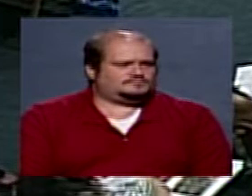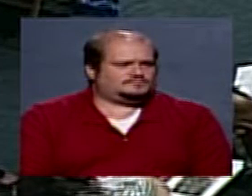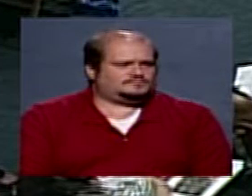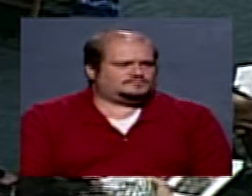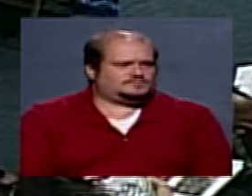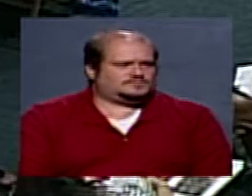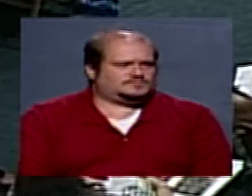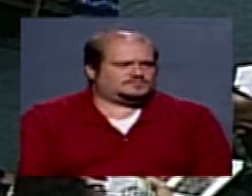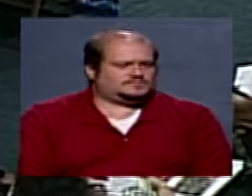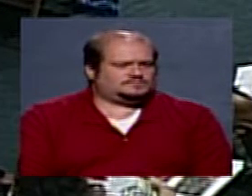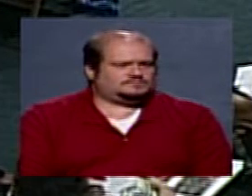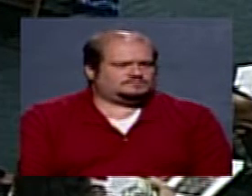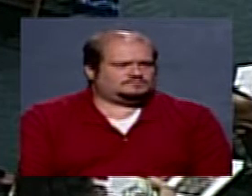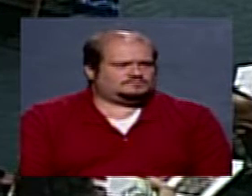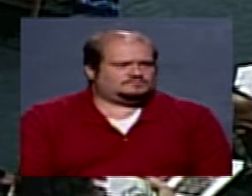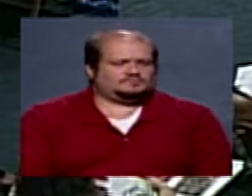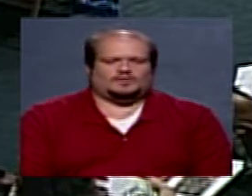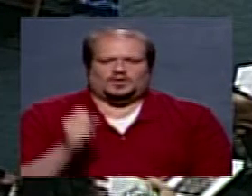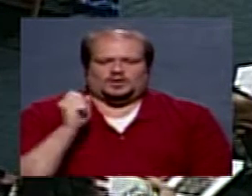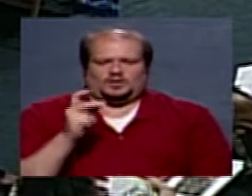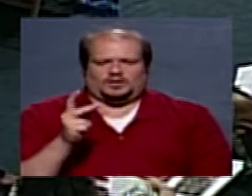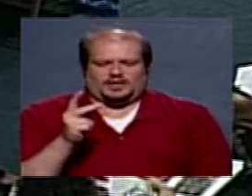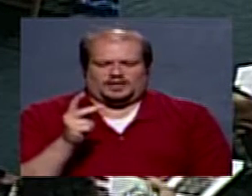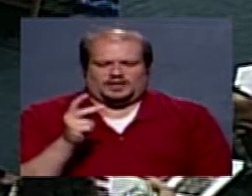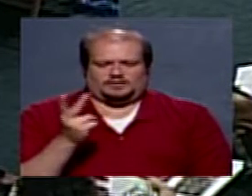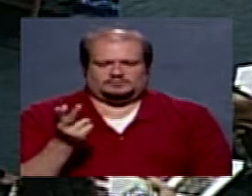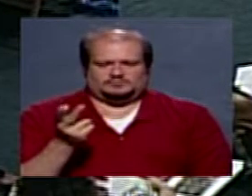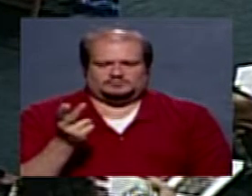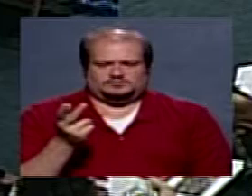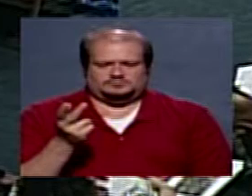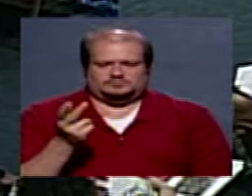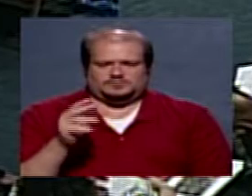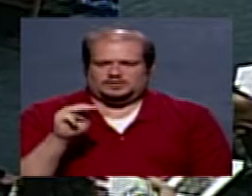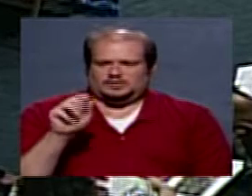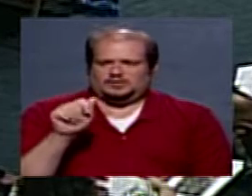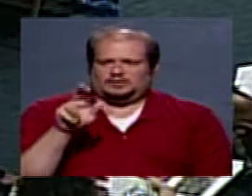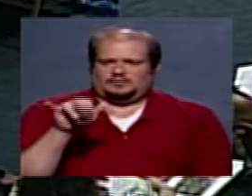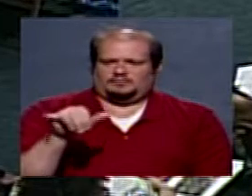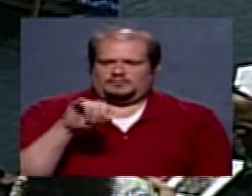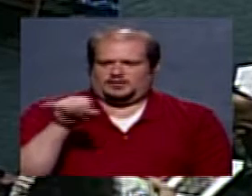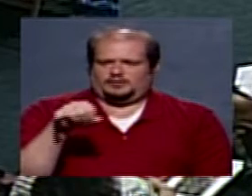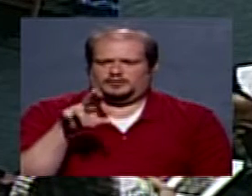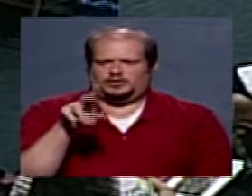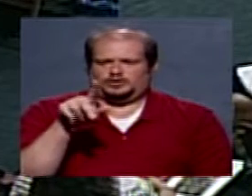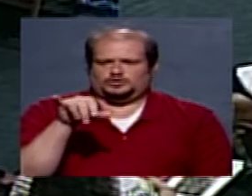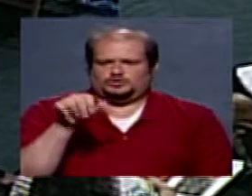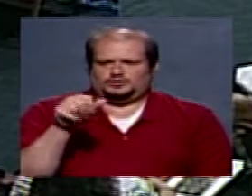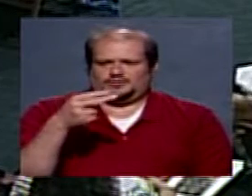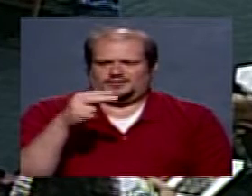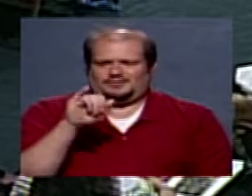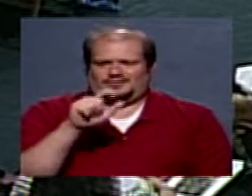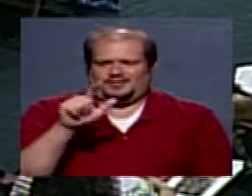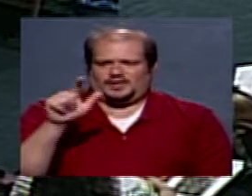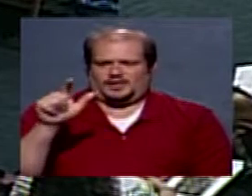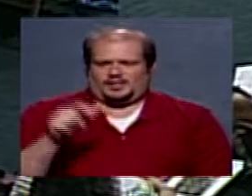These are done, okay. Okay, Mary Julia Hill.